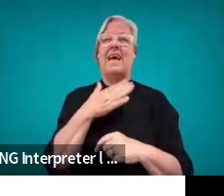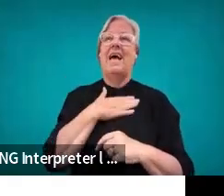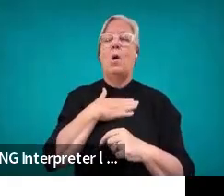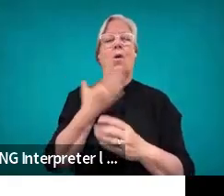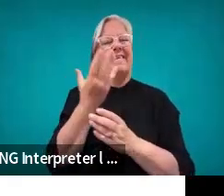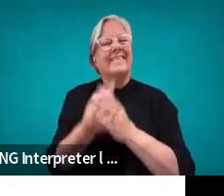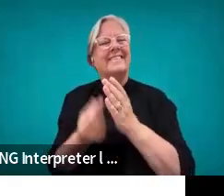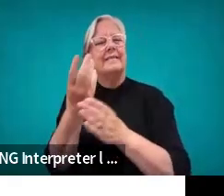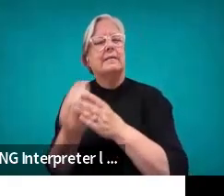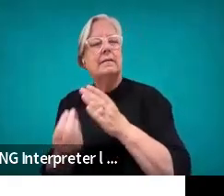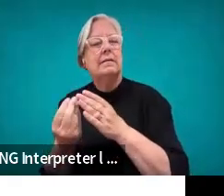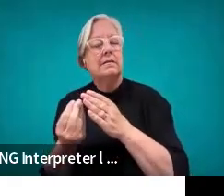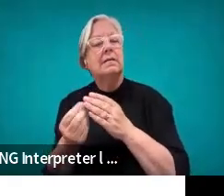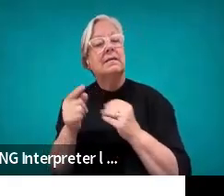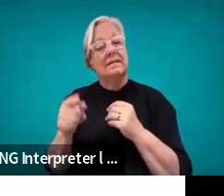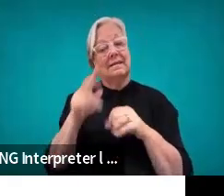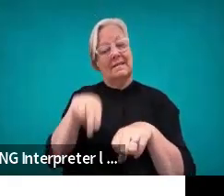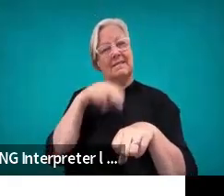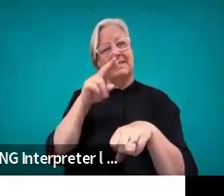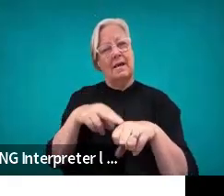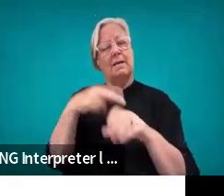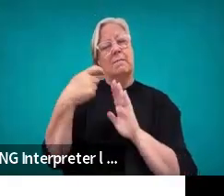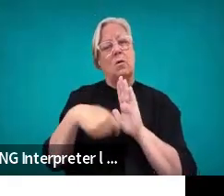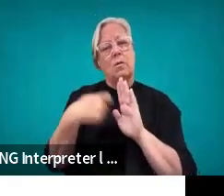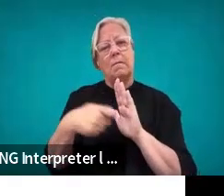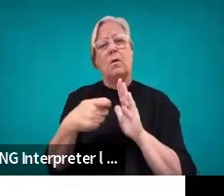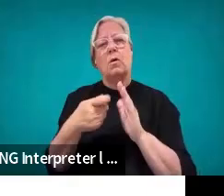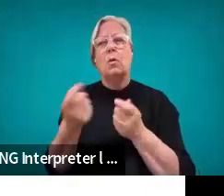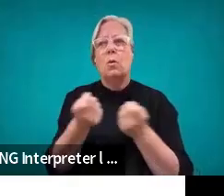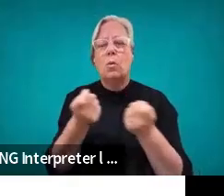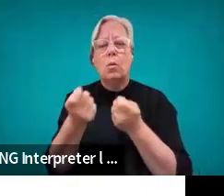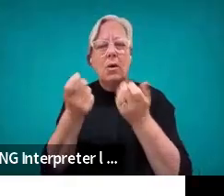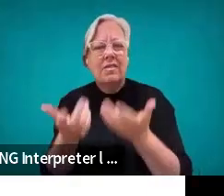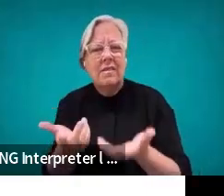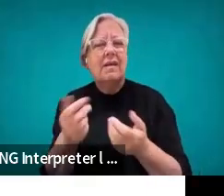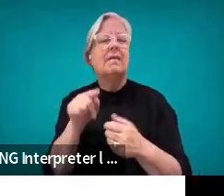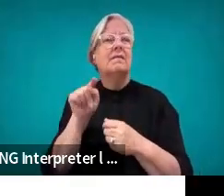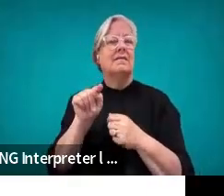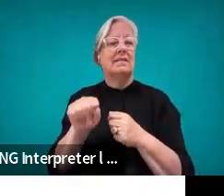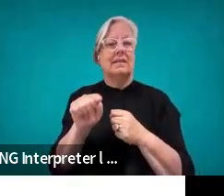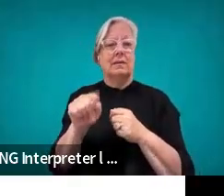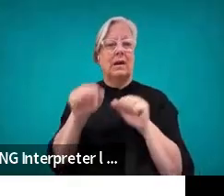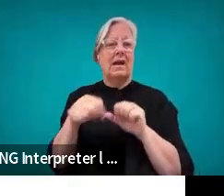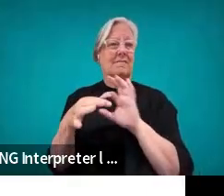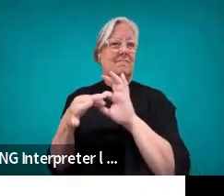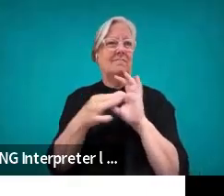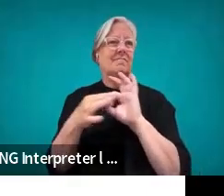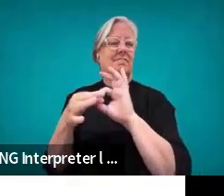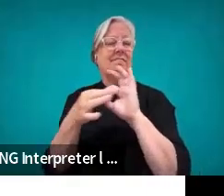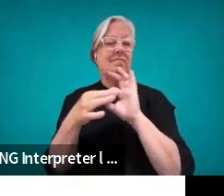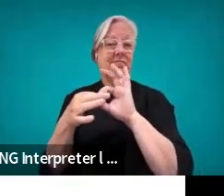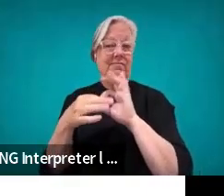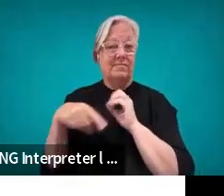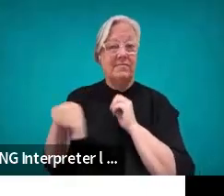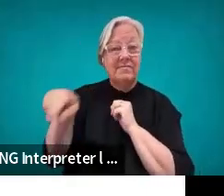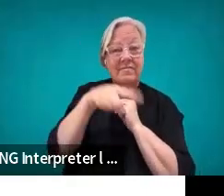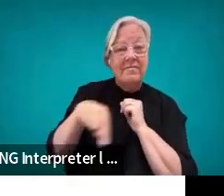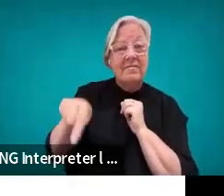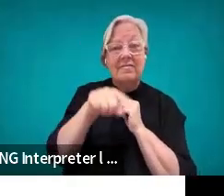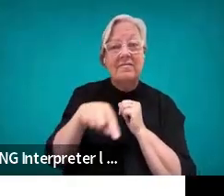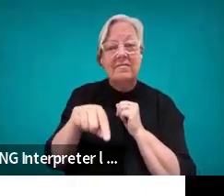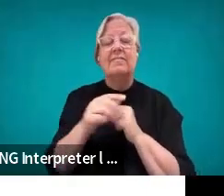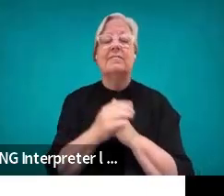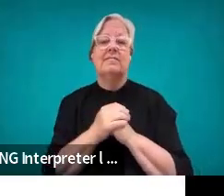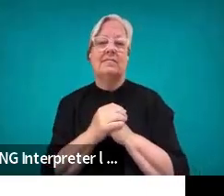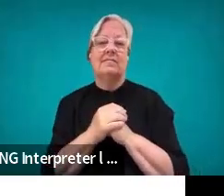national program coordinators and countries that were able to engage with the implementing partners and the grantees, and not us. So